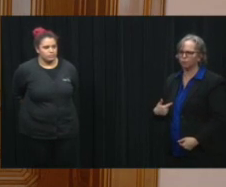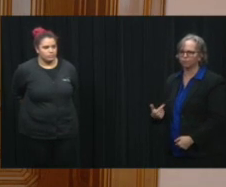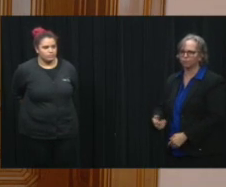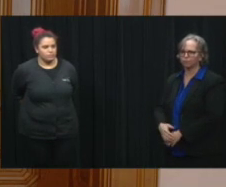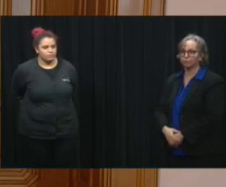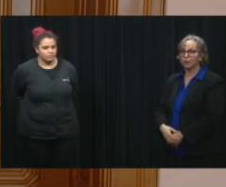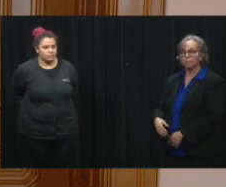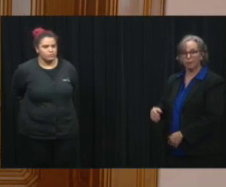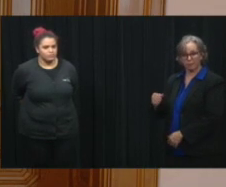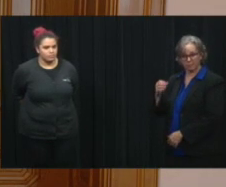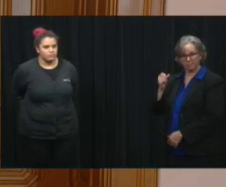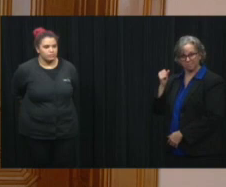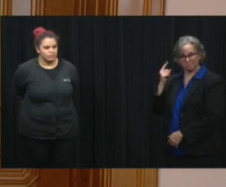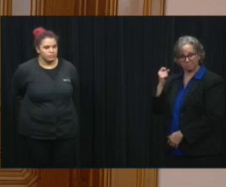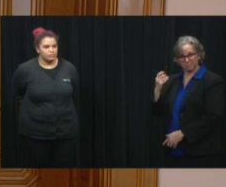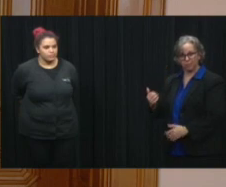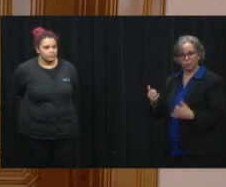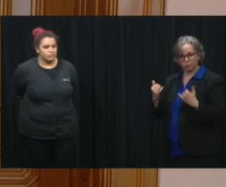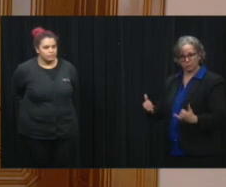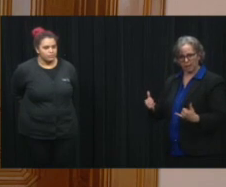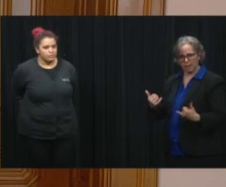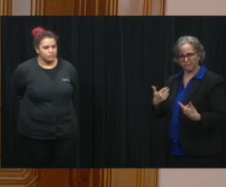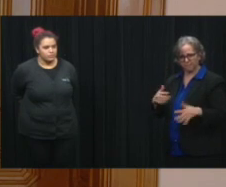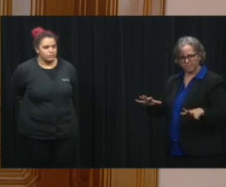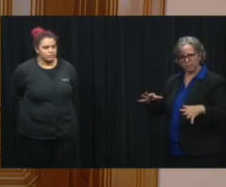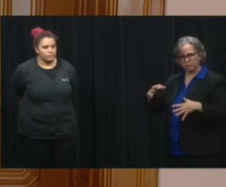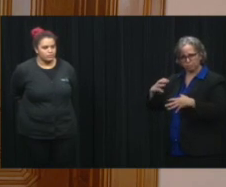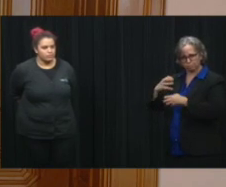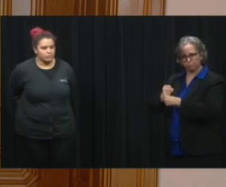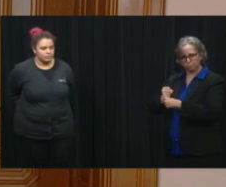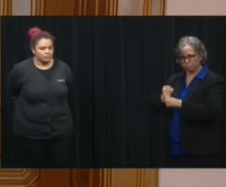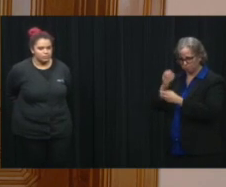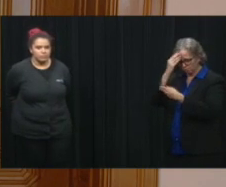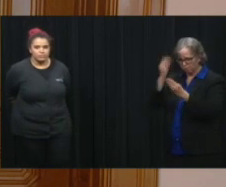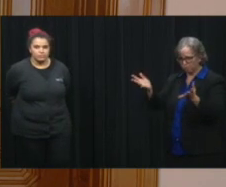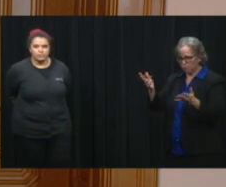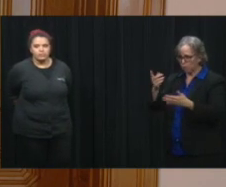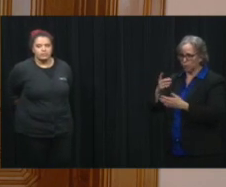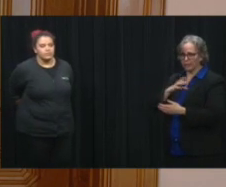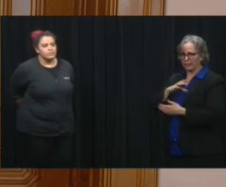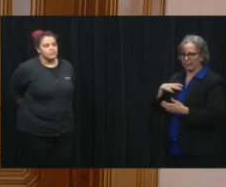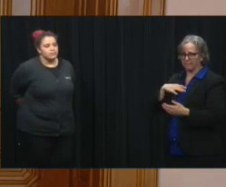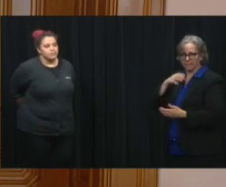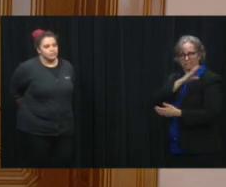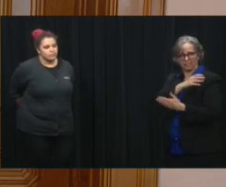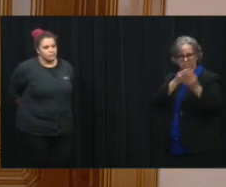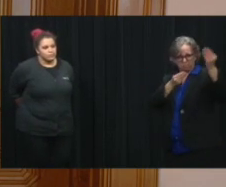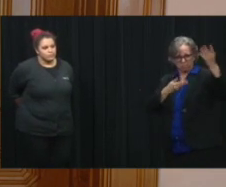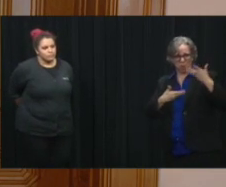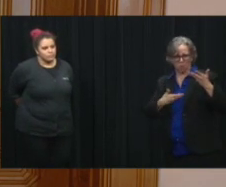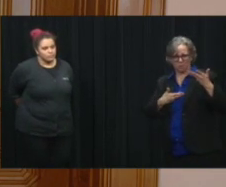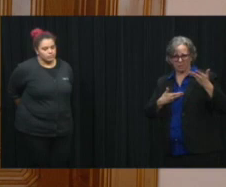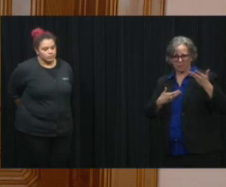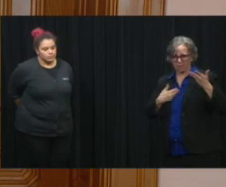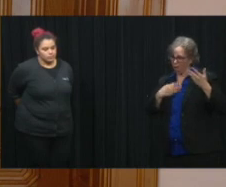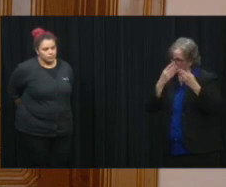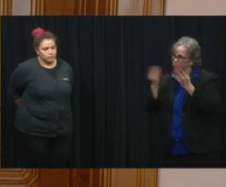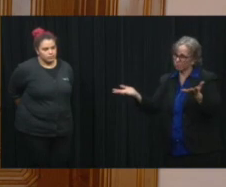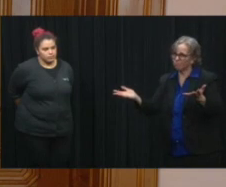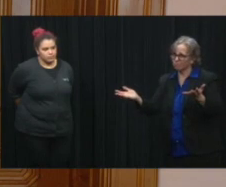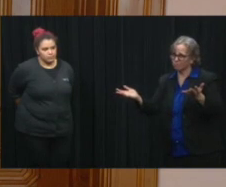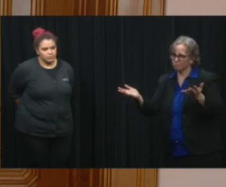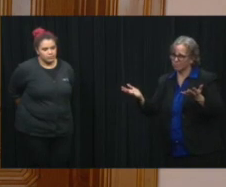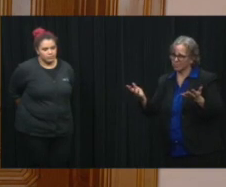today, what we're getting from the Cleveland Clinic. We've also looked at modeling from Ohio